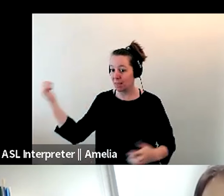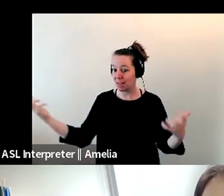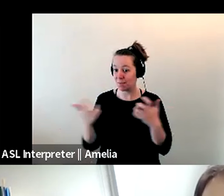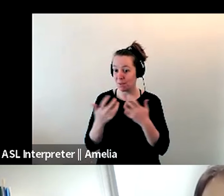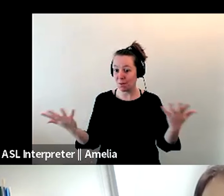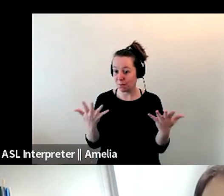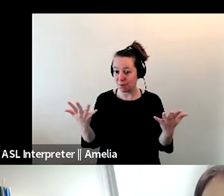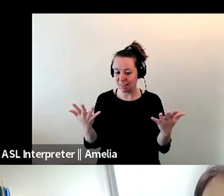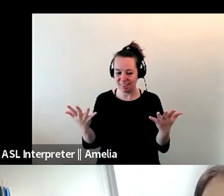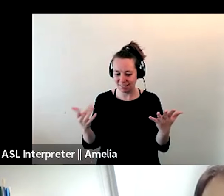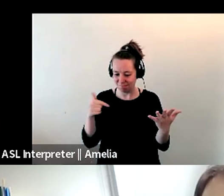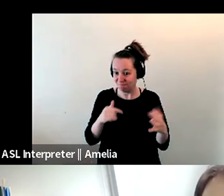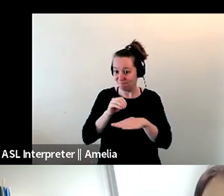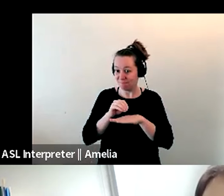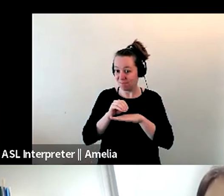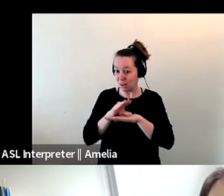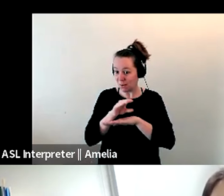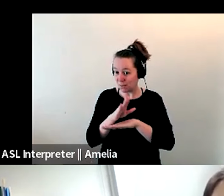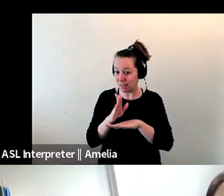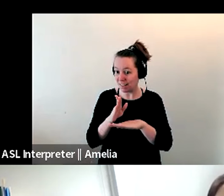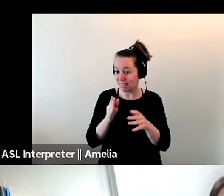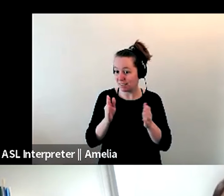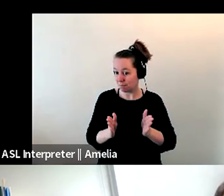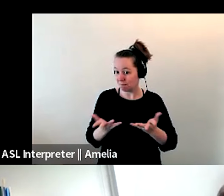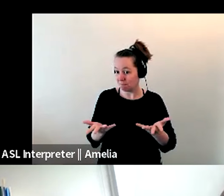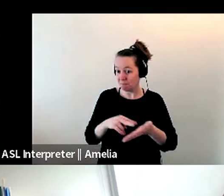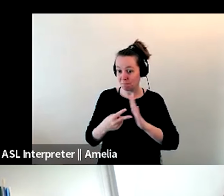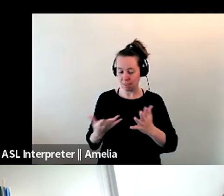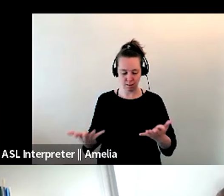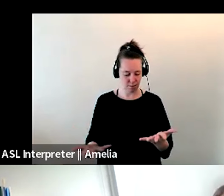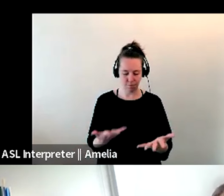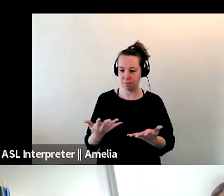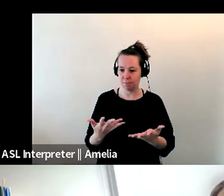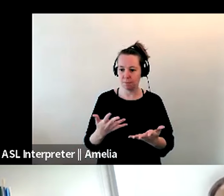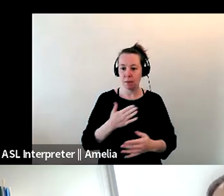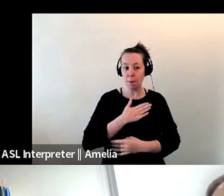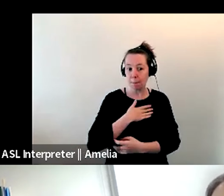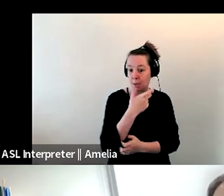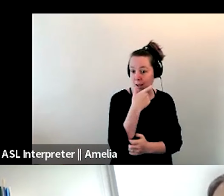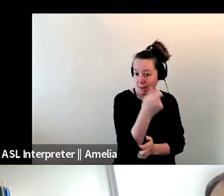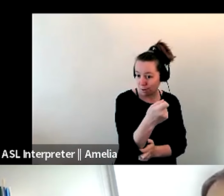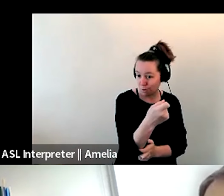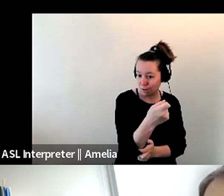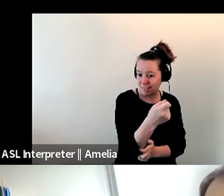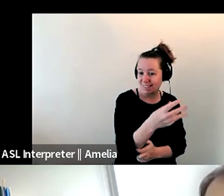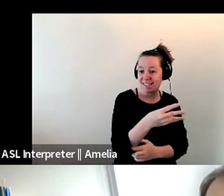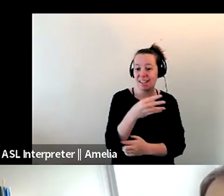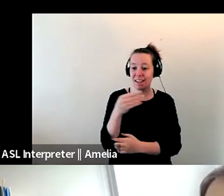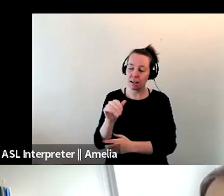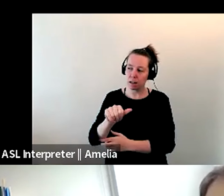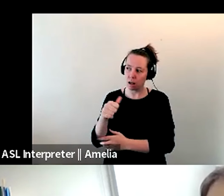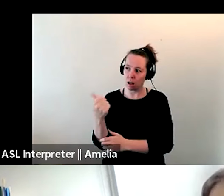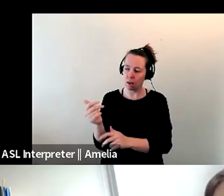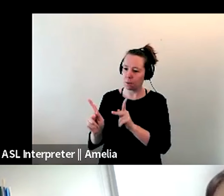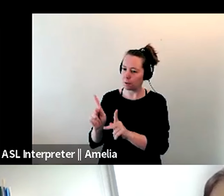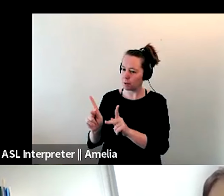was like, wow. And it basically looks not only at your interests self-reported, but it compares them against people currently